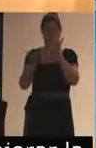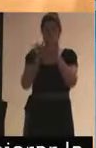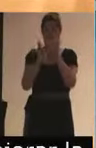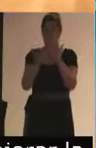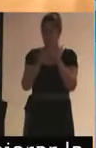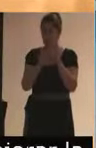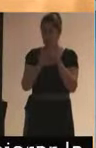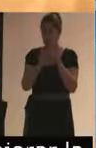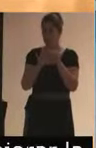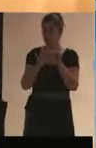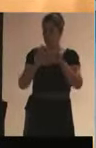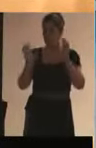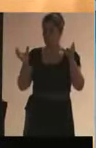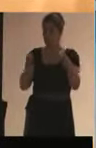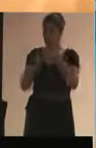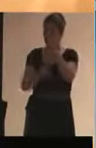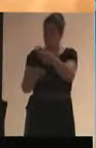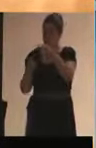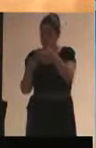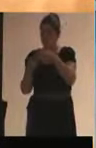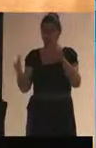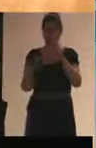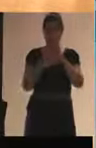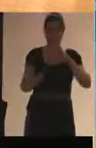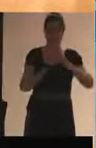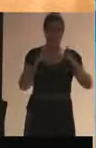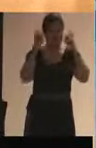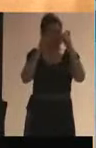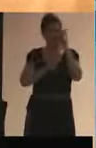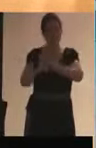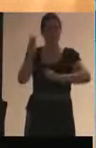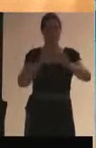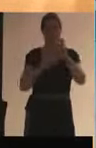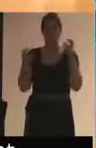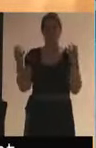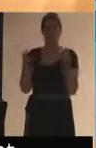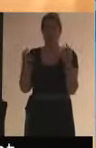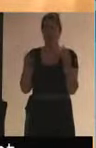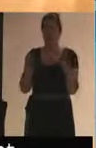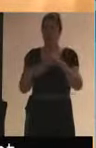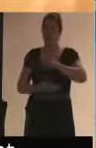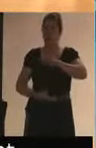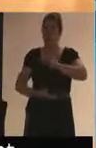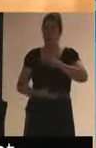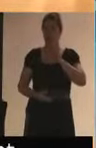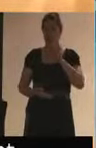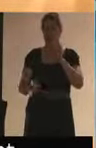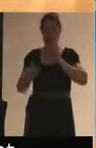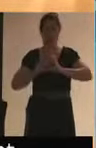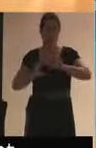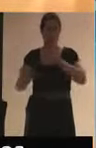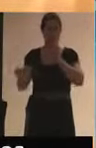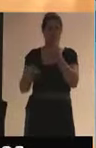of the user and the robot